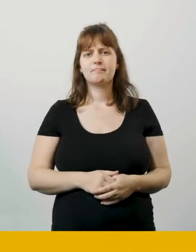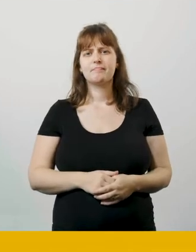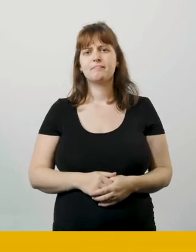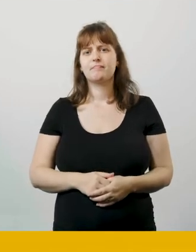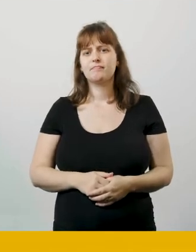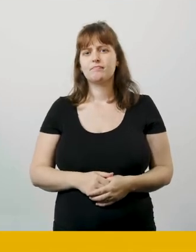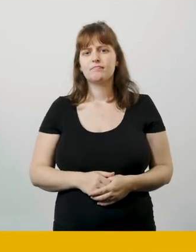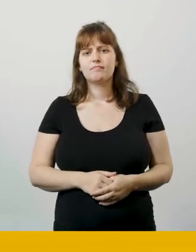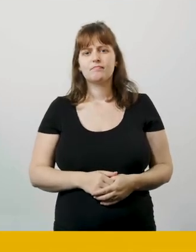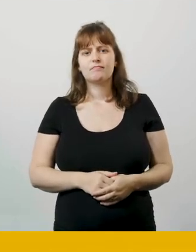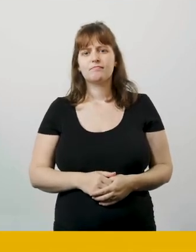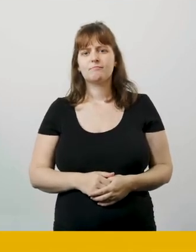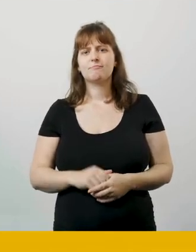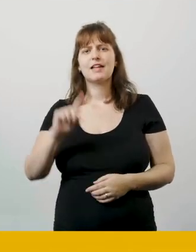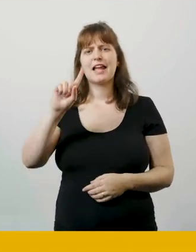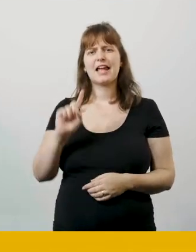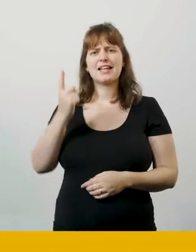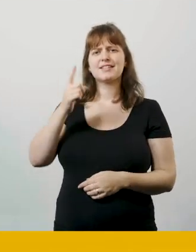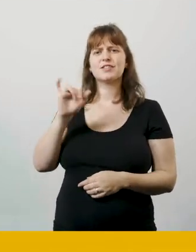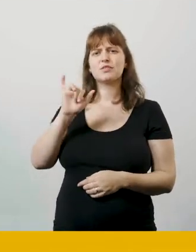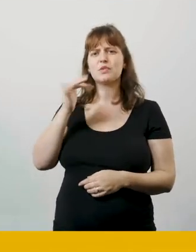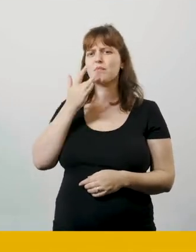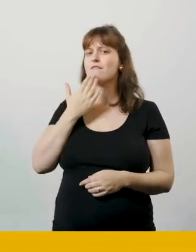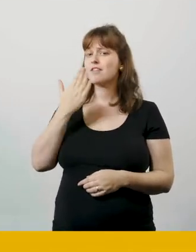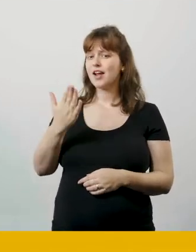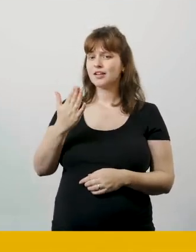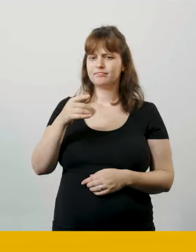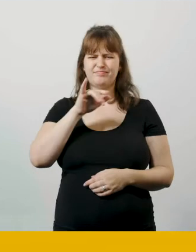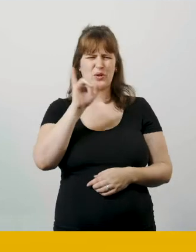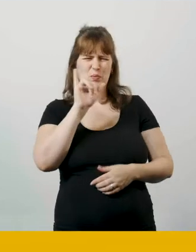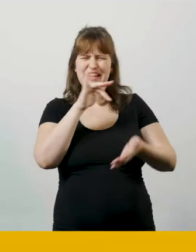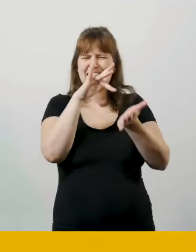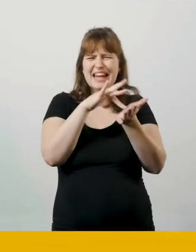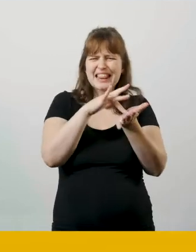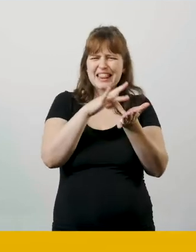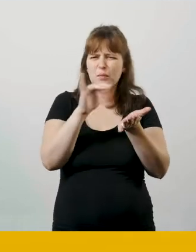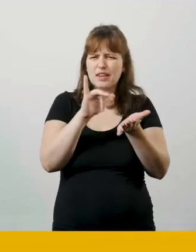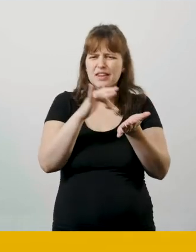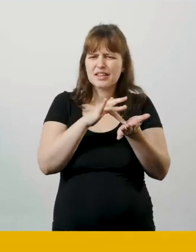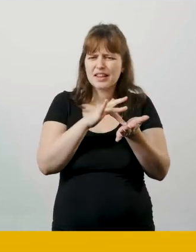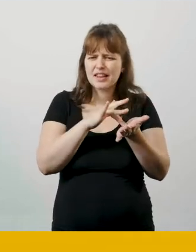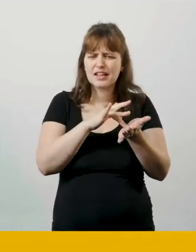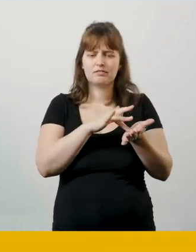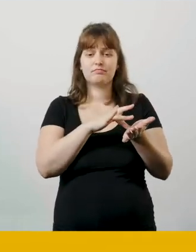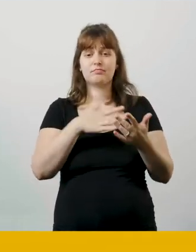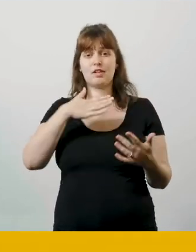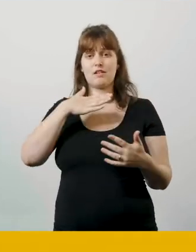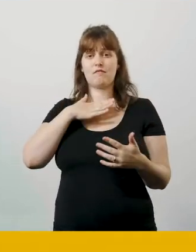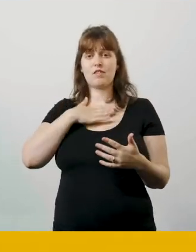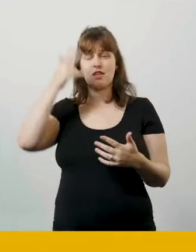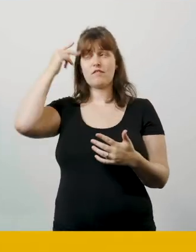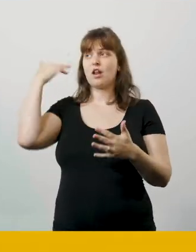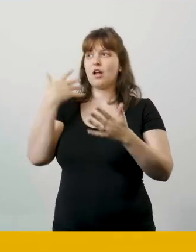The first question I would like to share with you is, which is the core? In my experience, this helps a